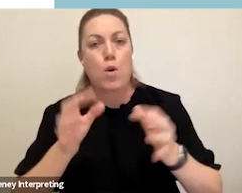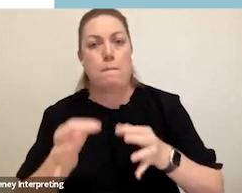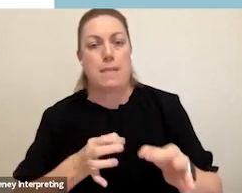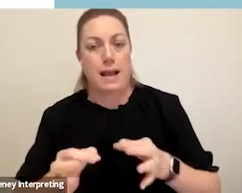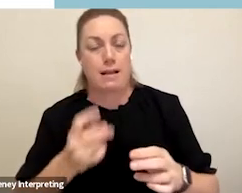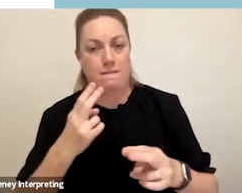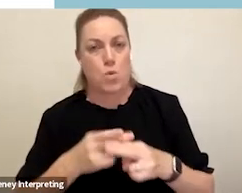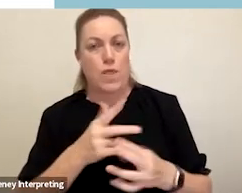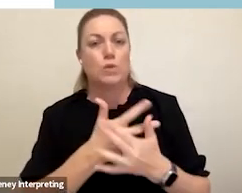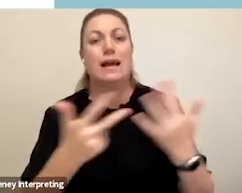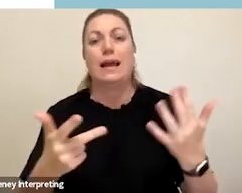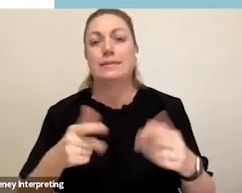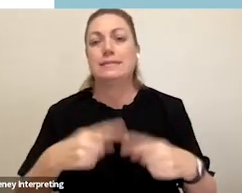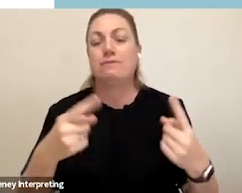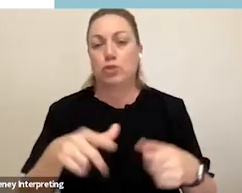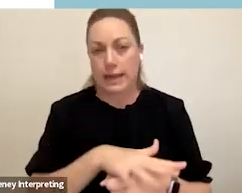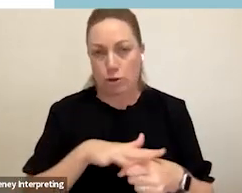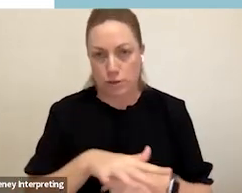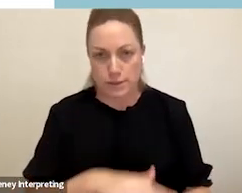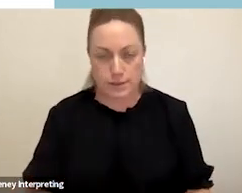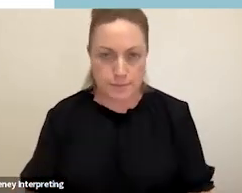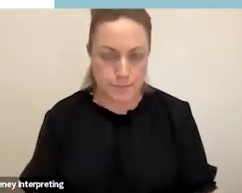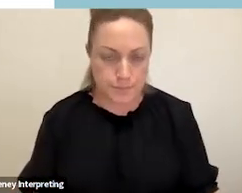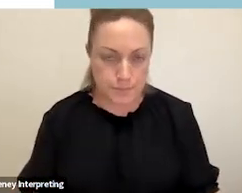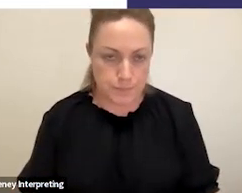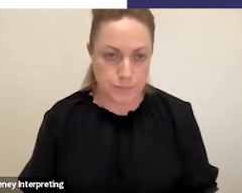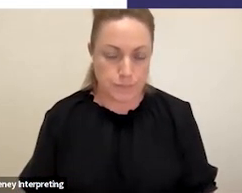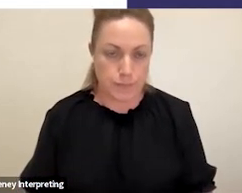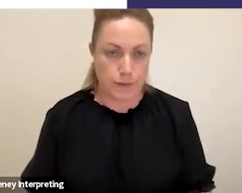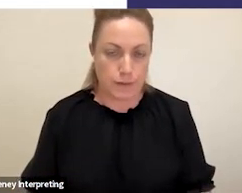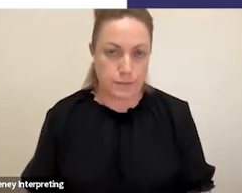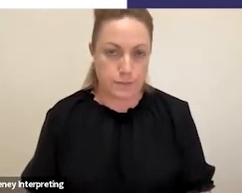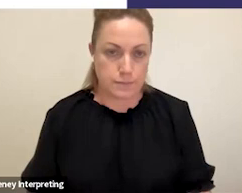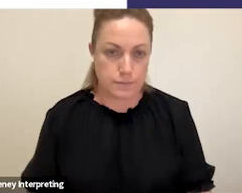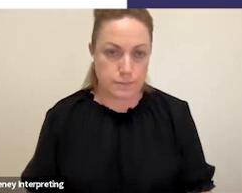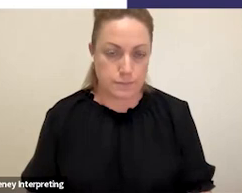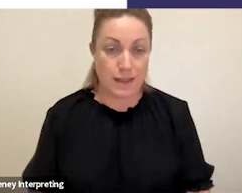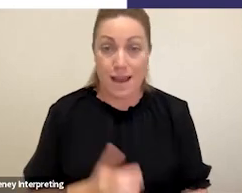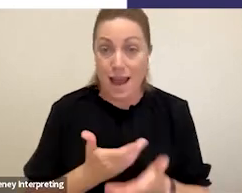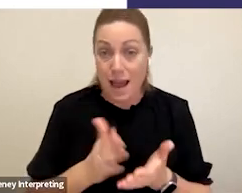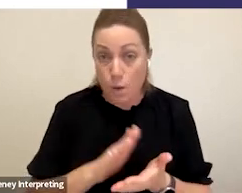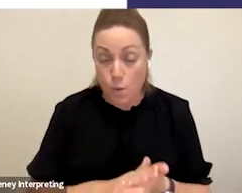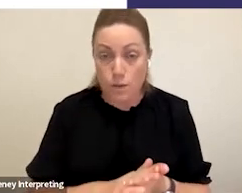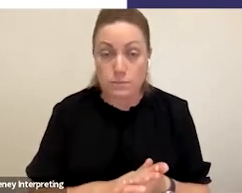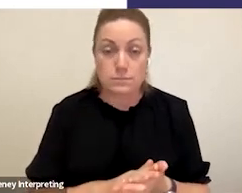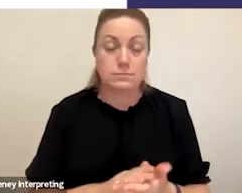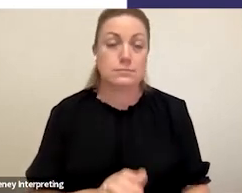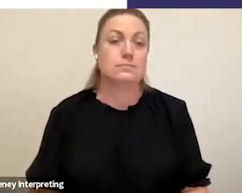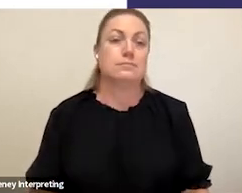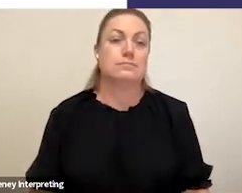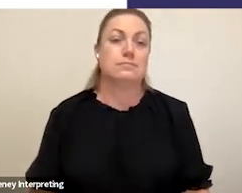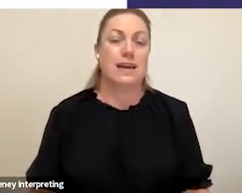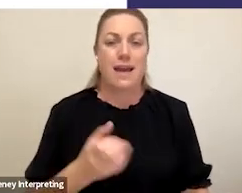areas. How you do that is on my next slide, which are the 3 underlying principles for the